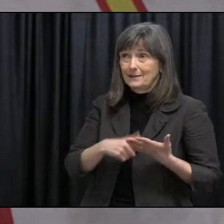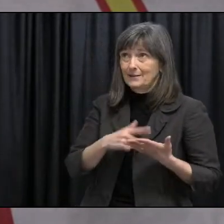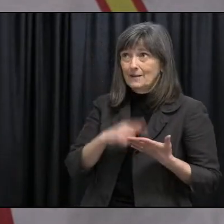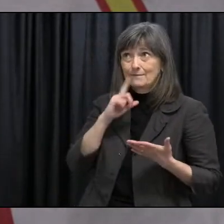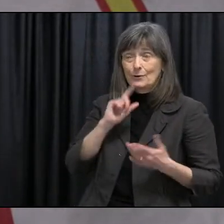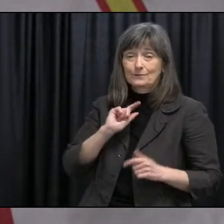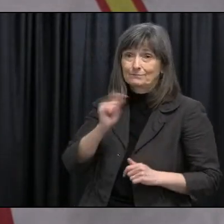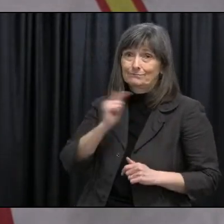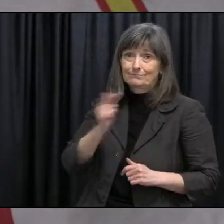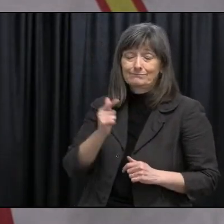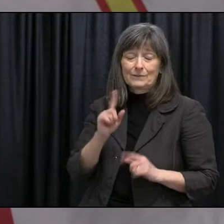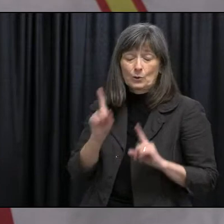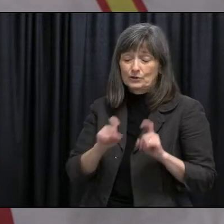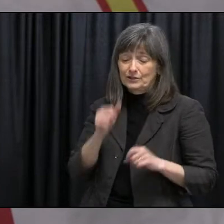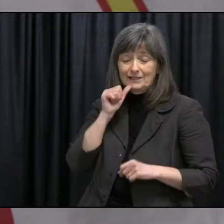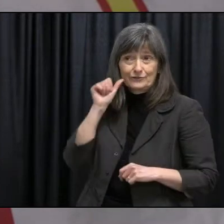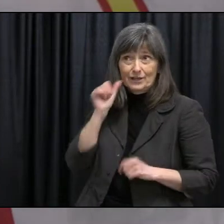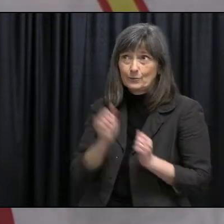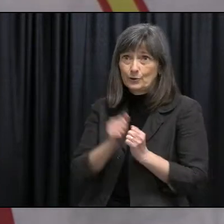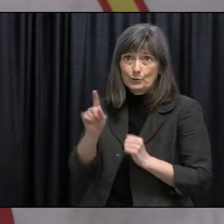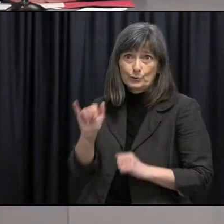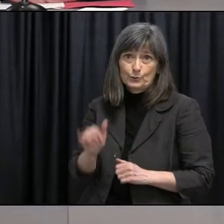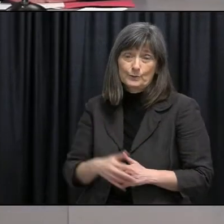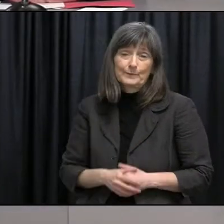answer questions. So.